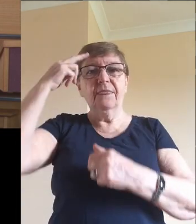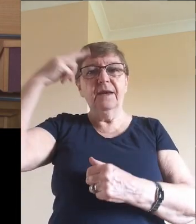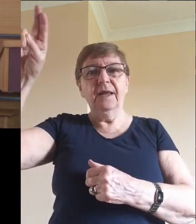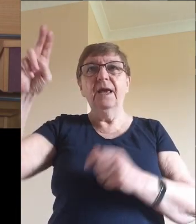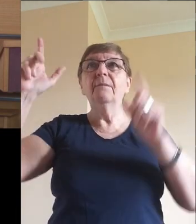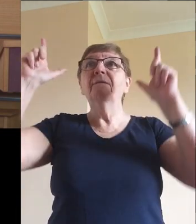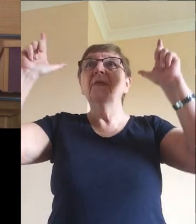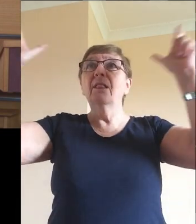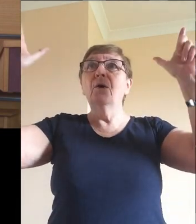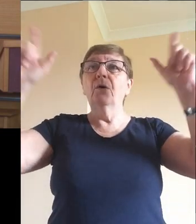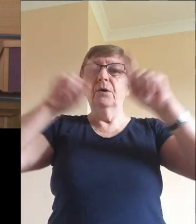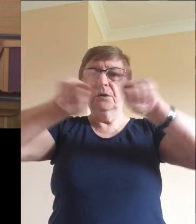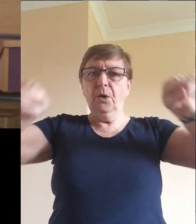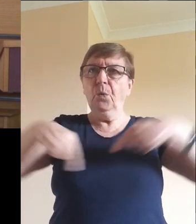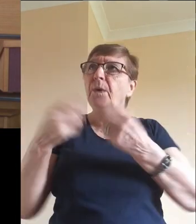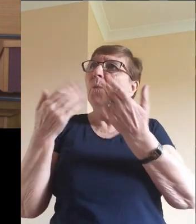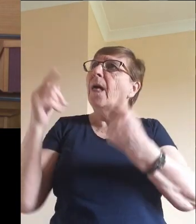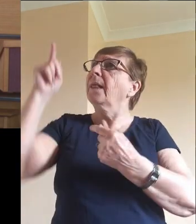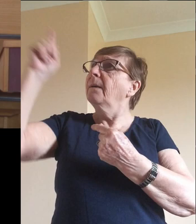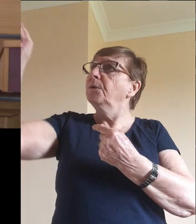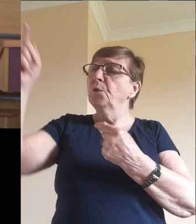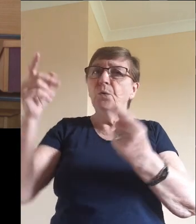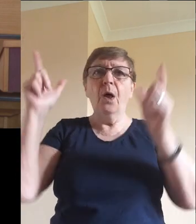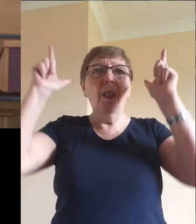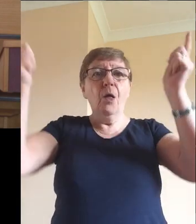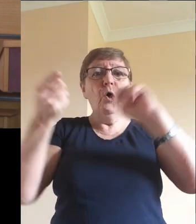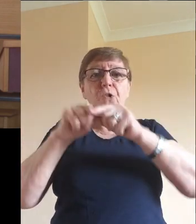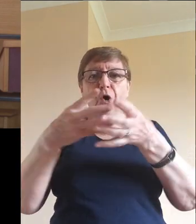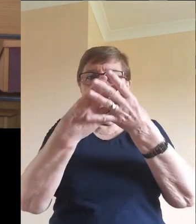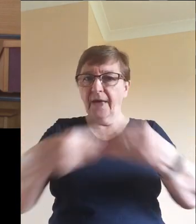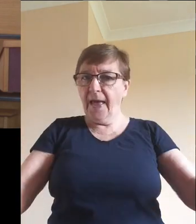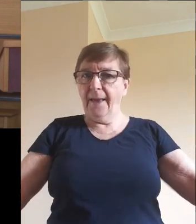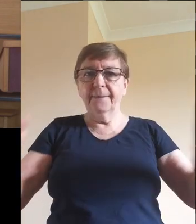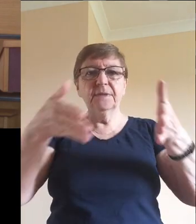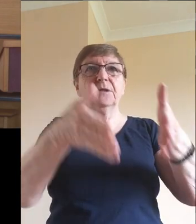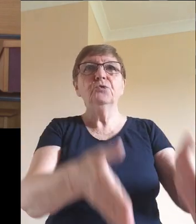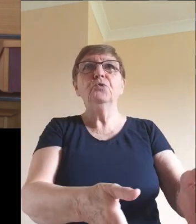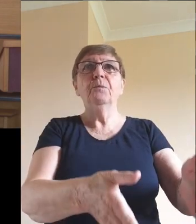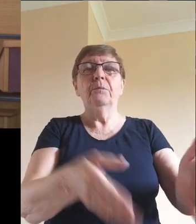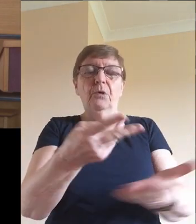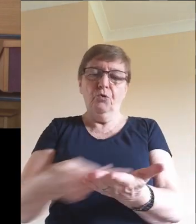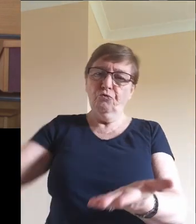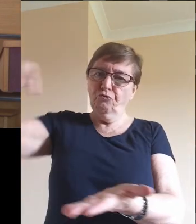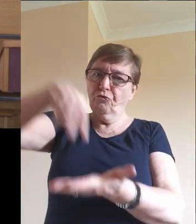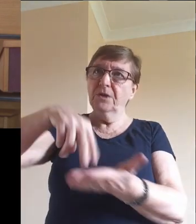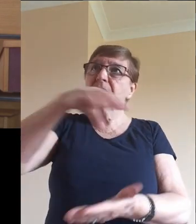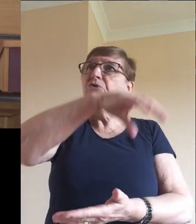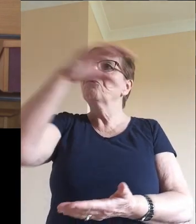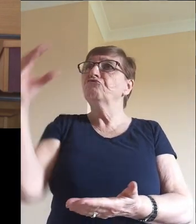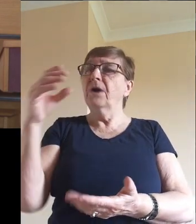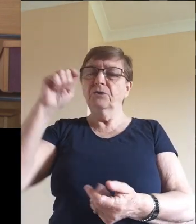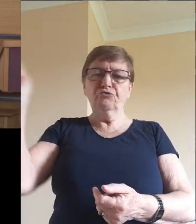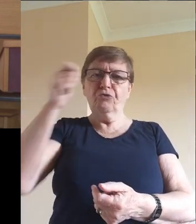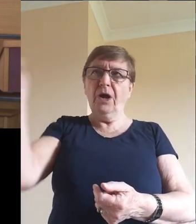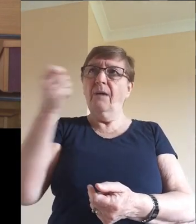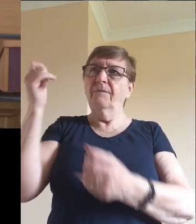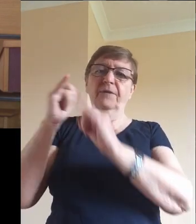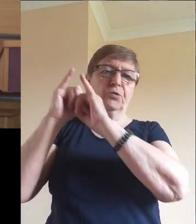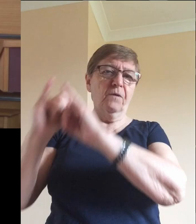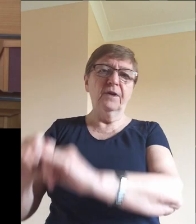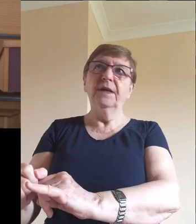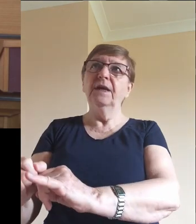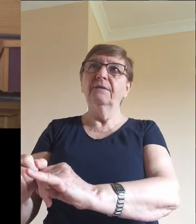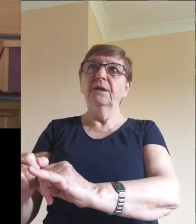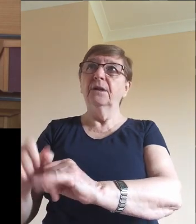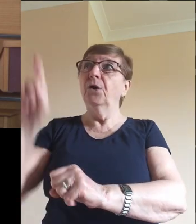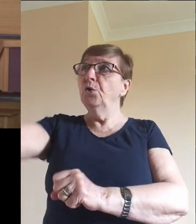We greet you as Lord of the empty tomb, the risen Christ, victorious over death, triumphant over evil, the one who has